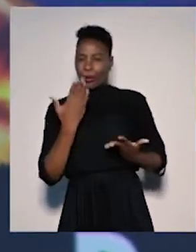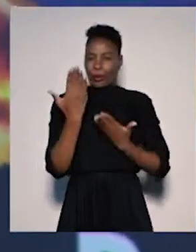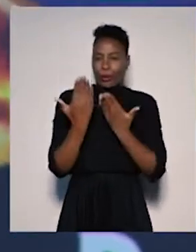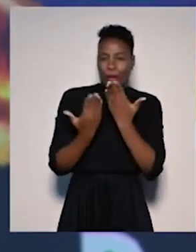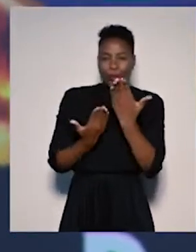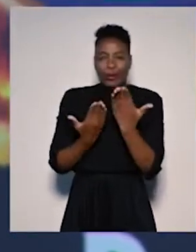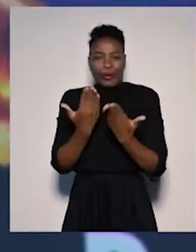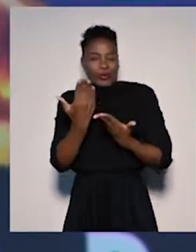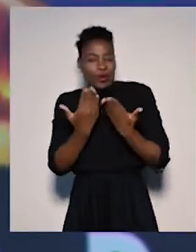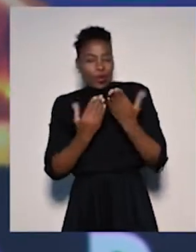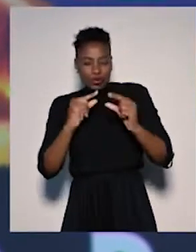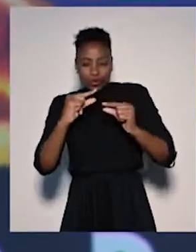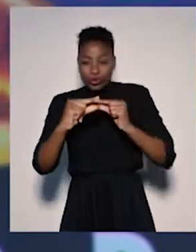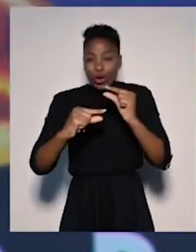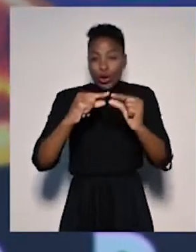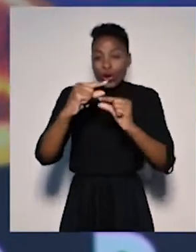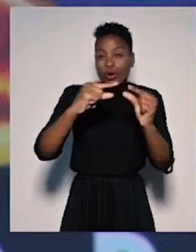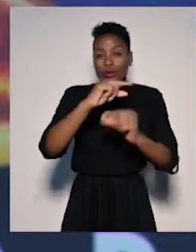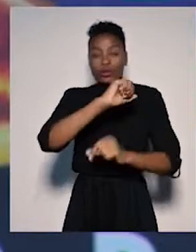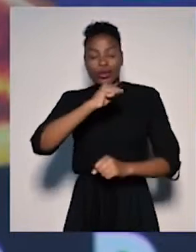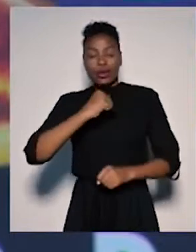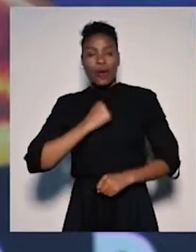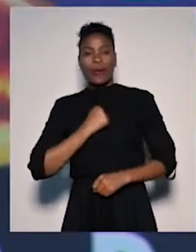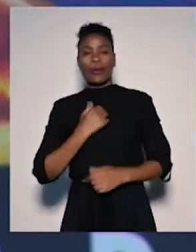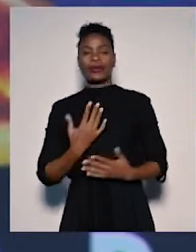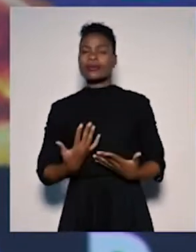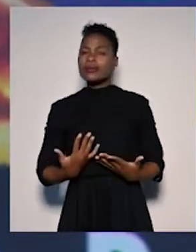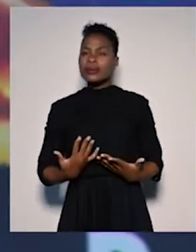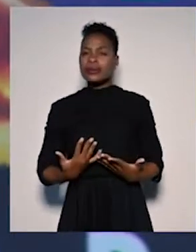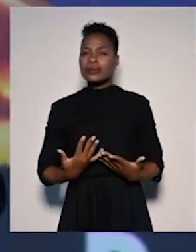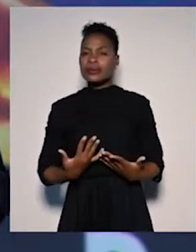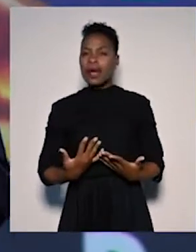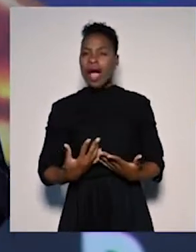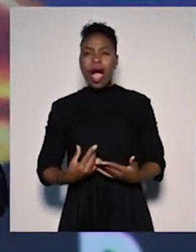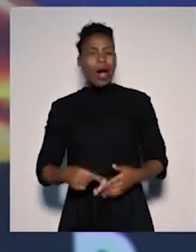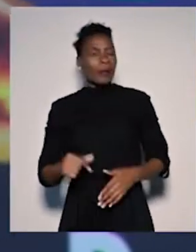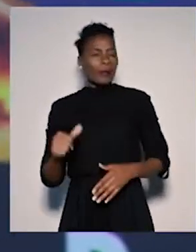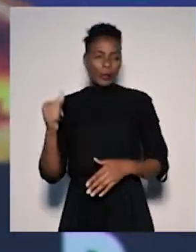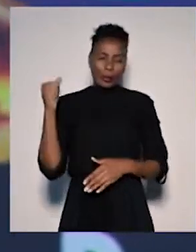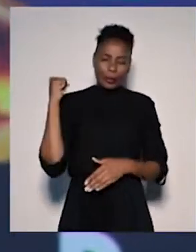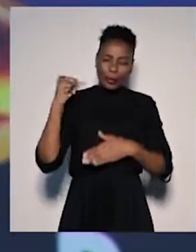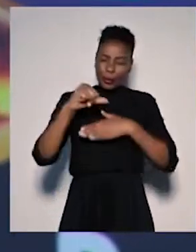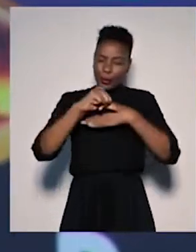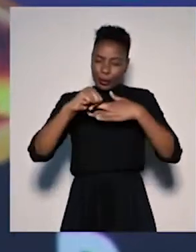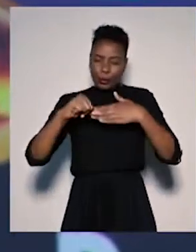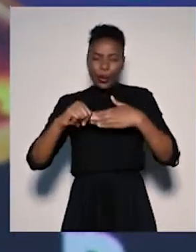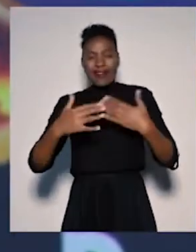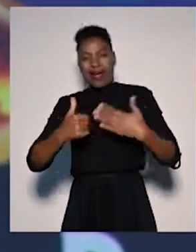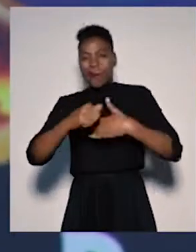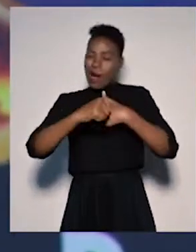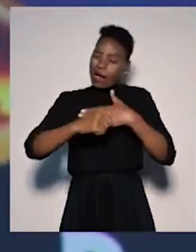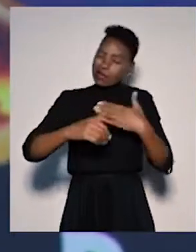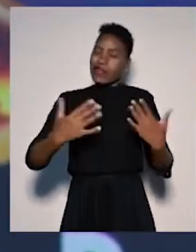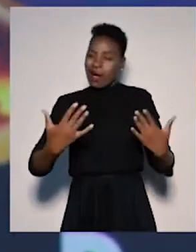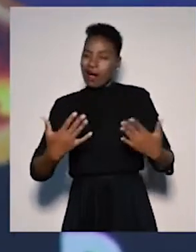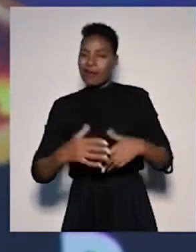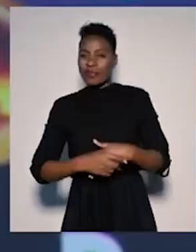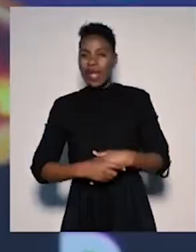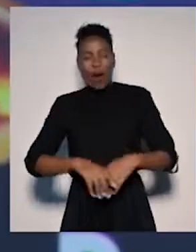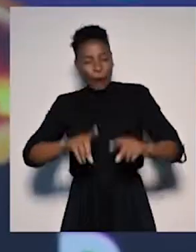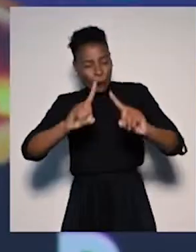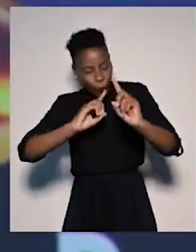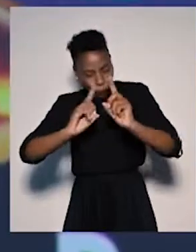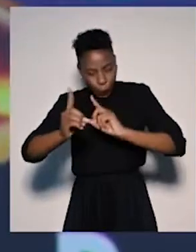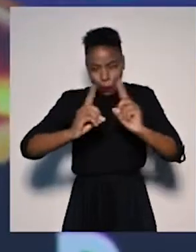in our generation. The last few weeks, last month in particular, we spoke under